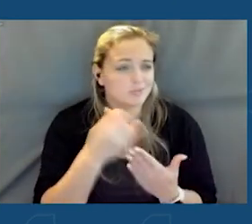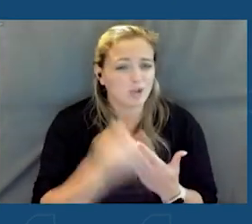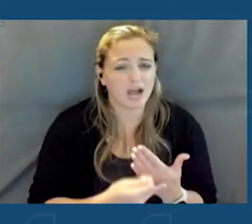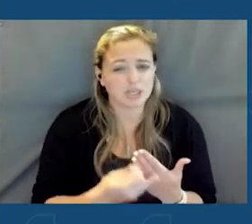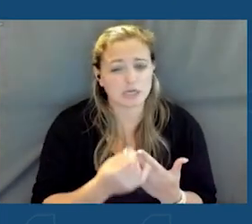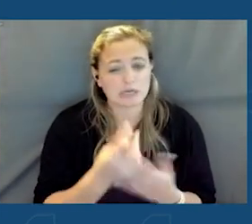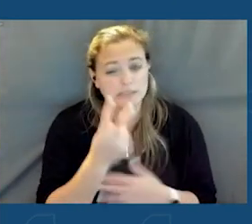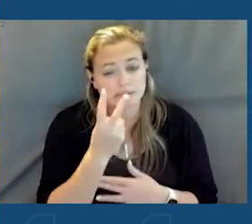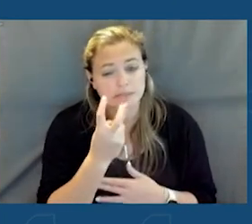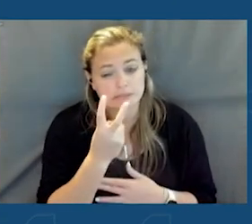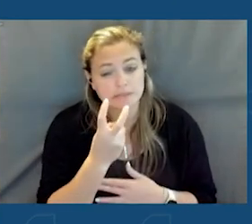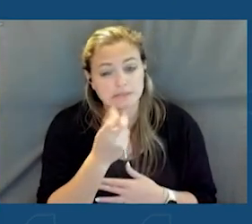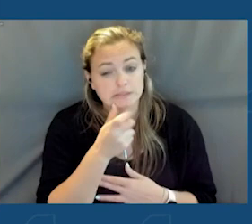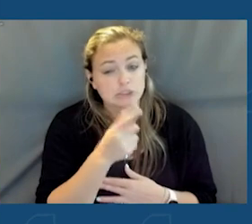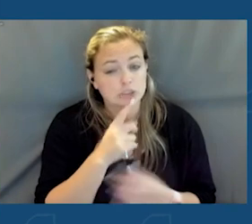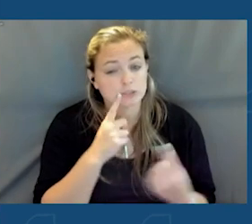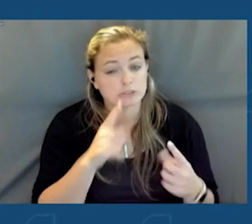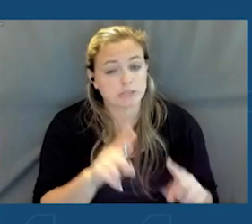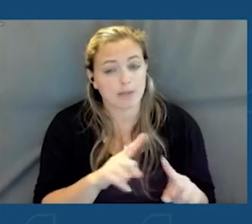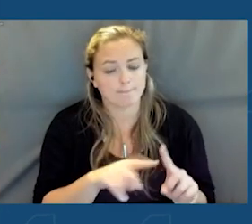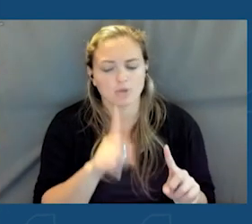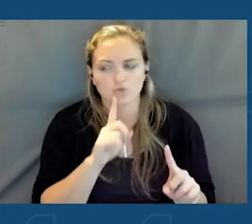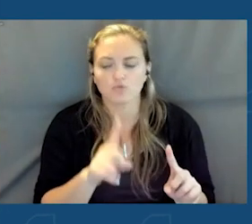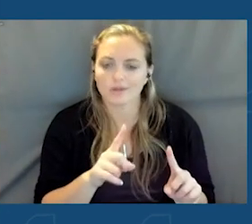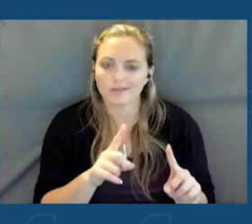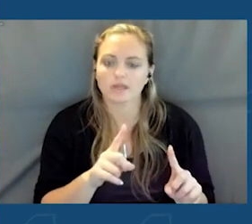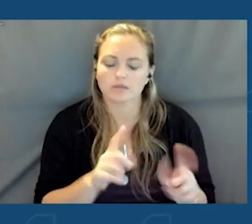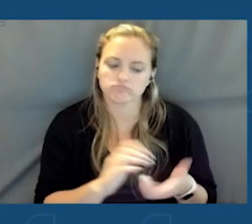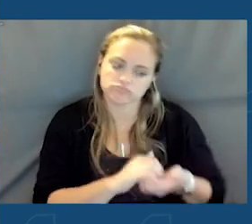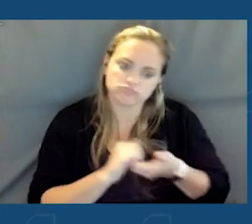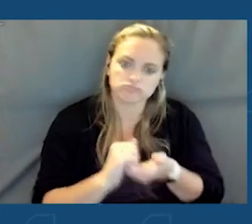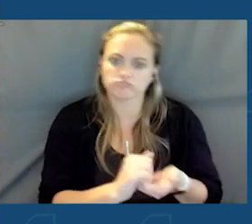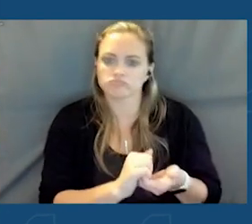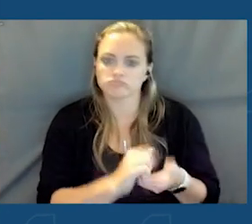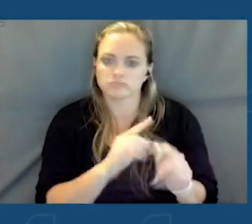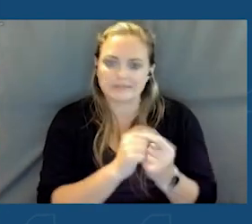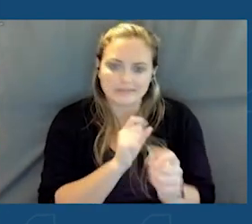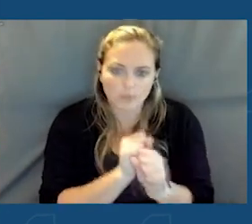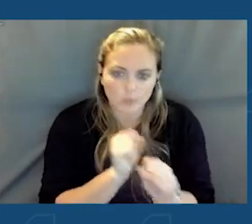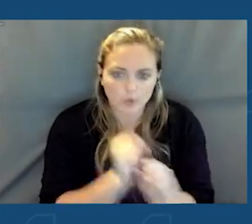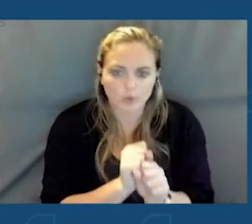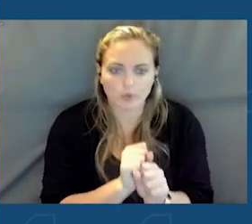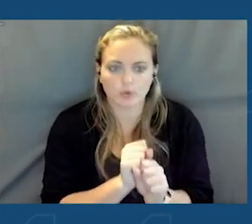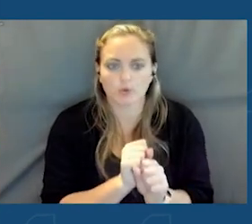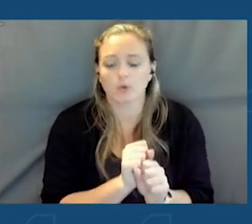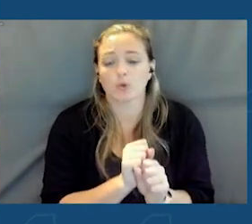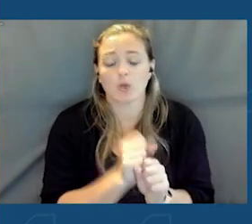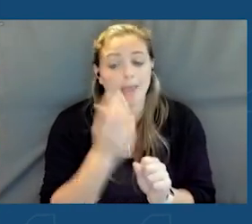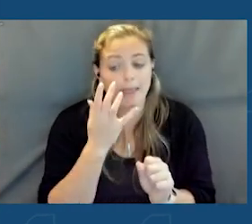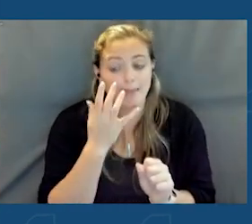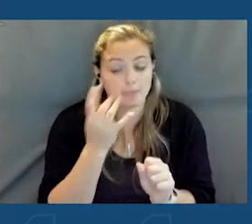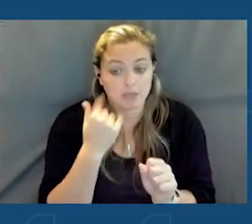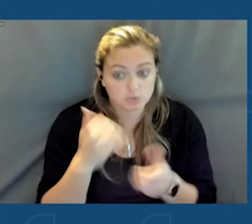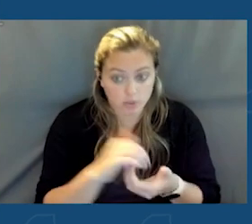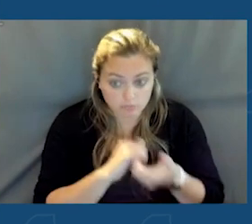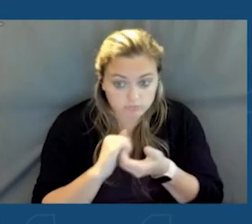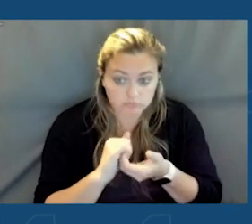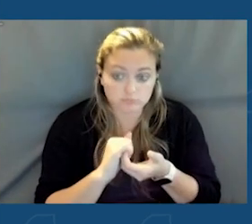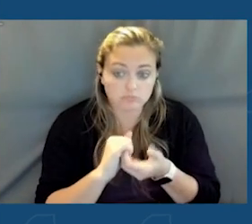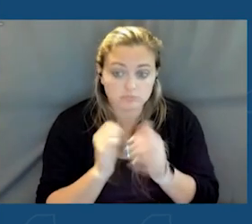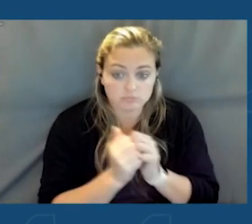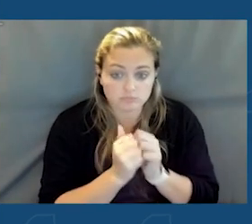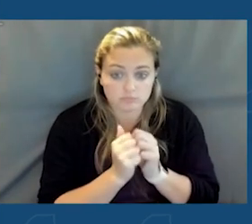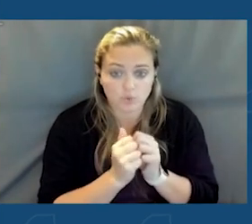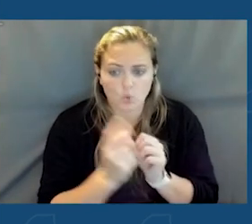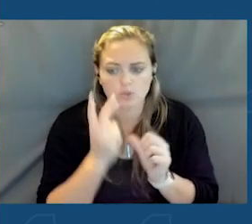one time, but it really took a partnership, a lot of teamwork, and because of that, we are going to see a lot of